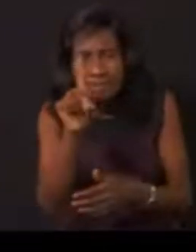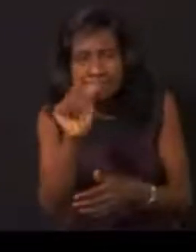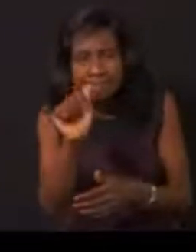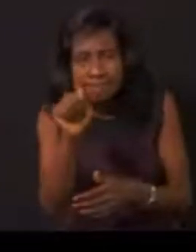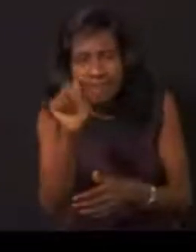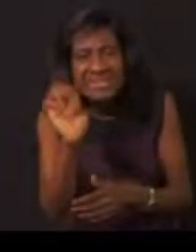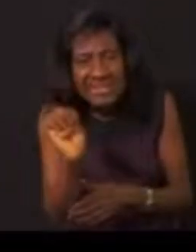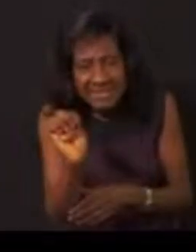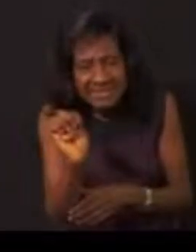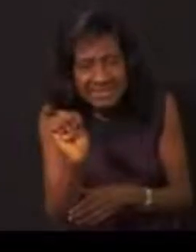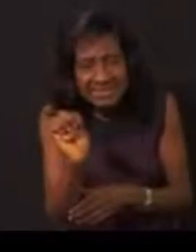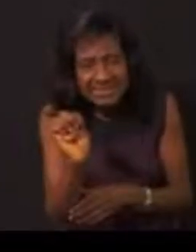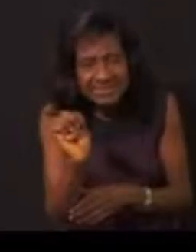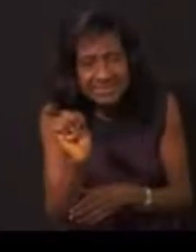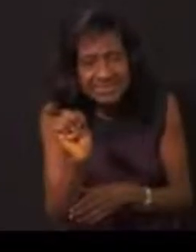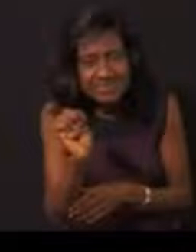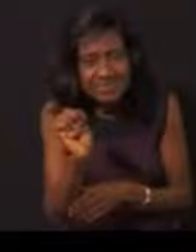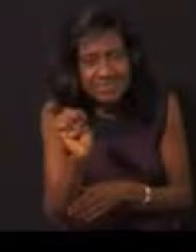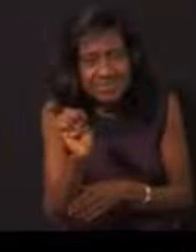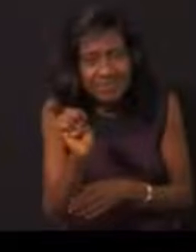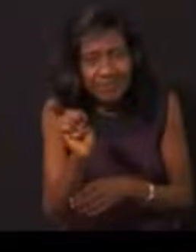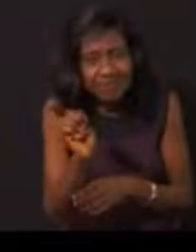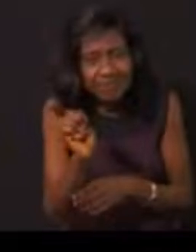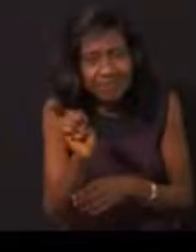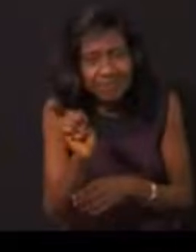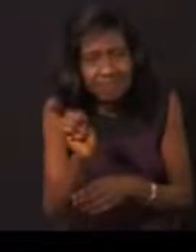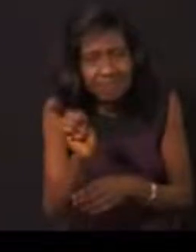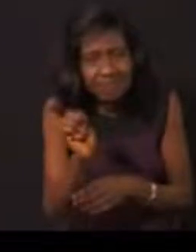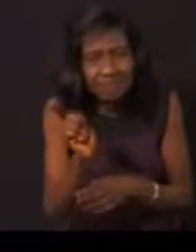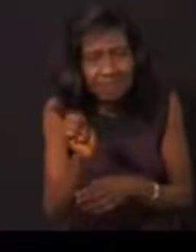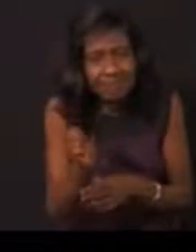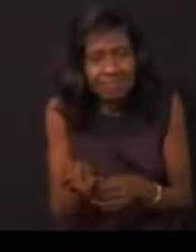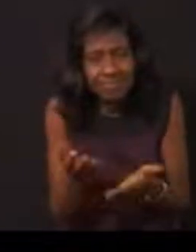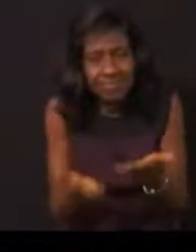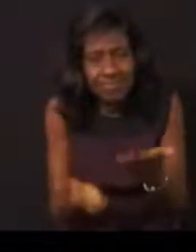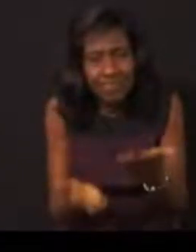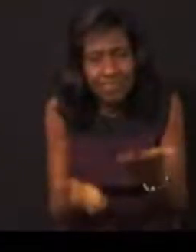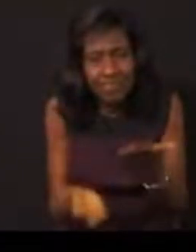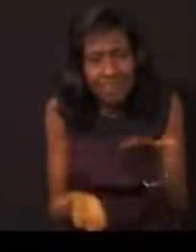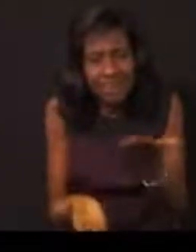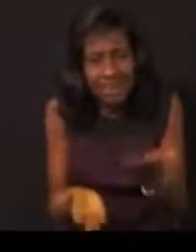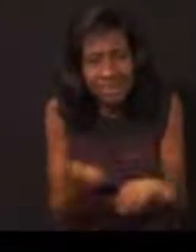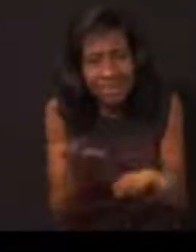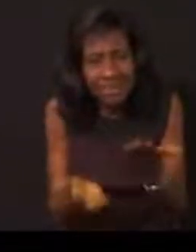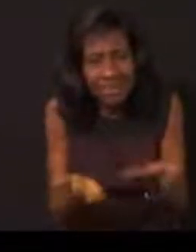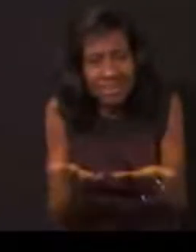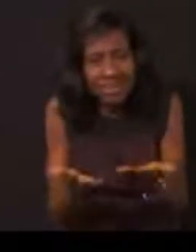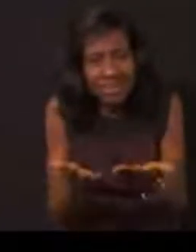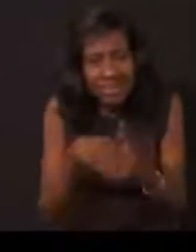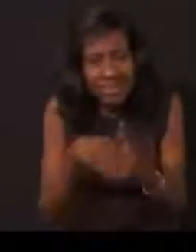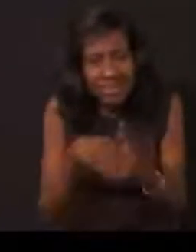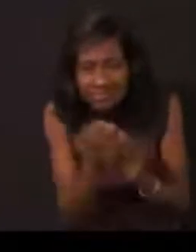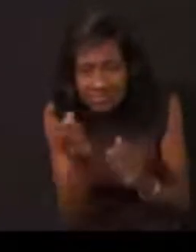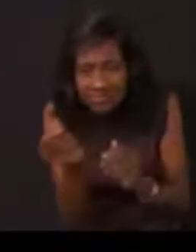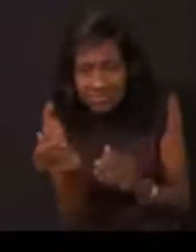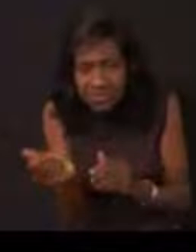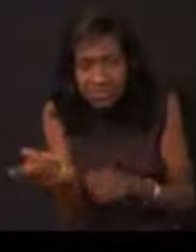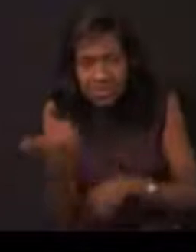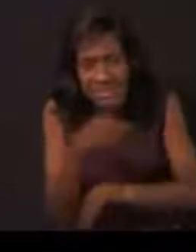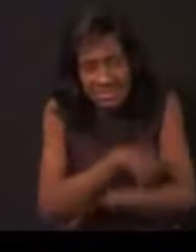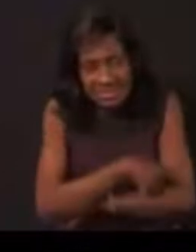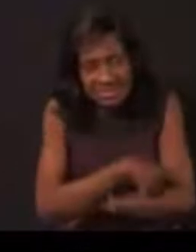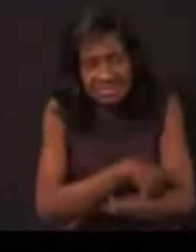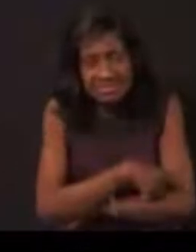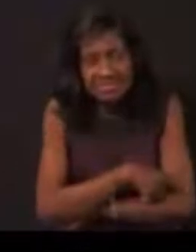which will likely I'll likely indicate later on will be in the coming days. I also want to note